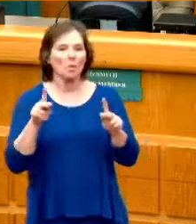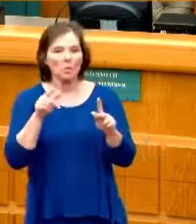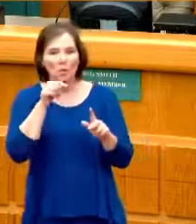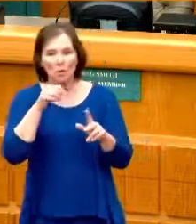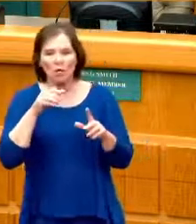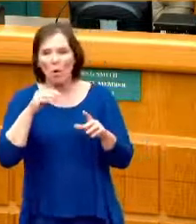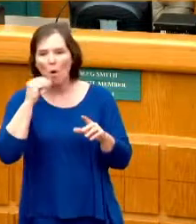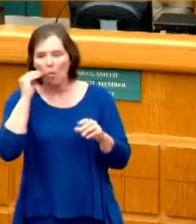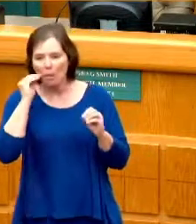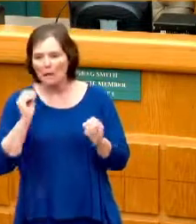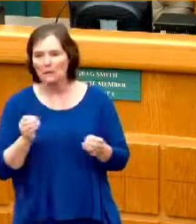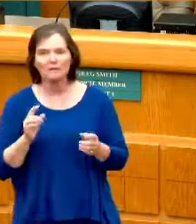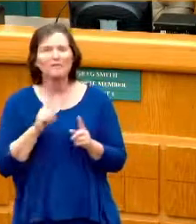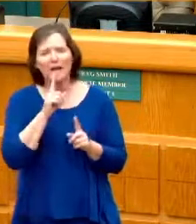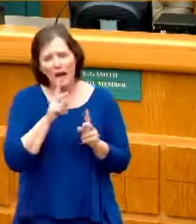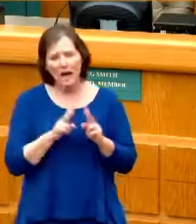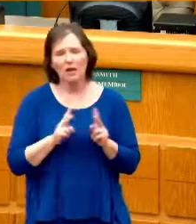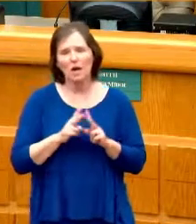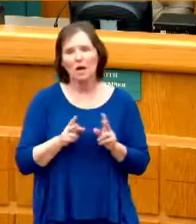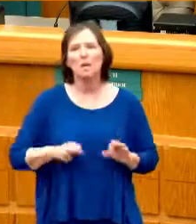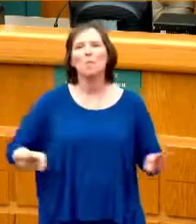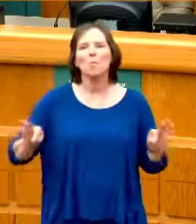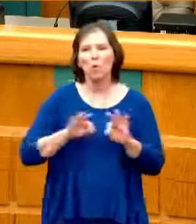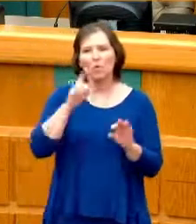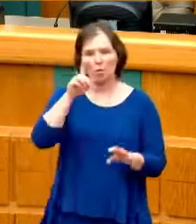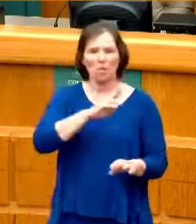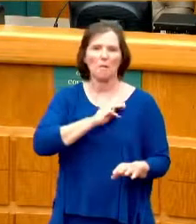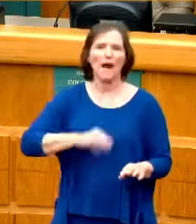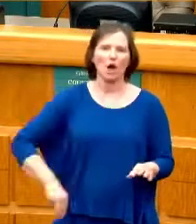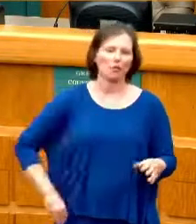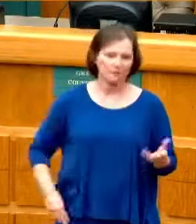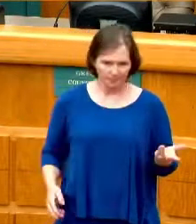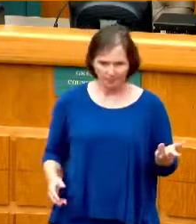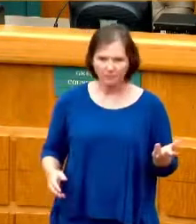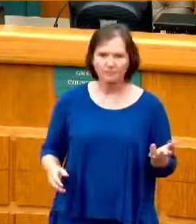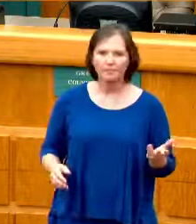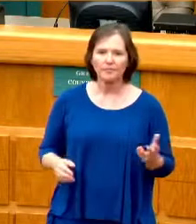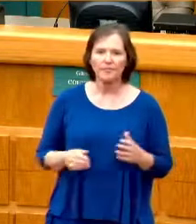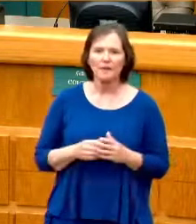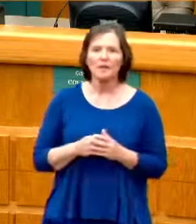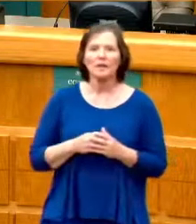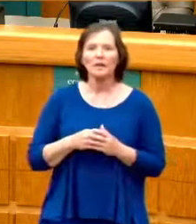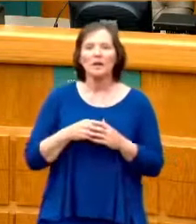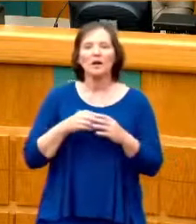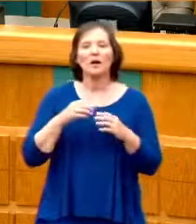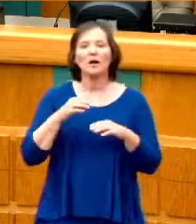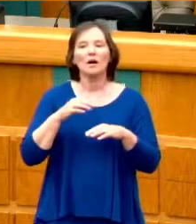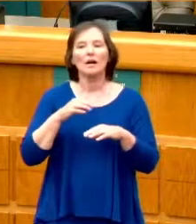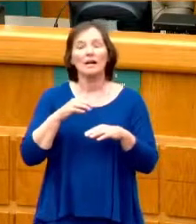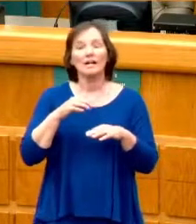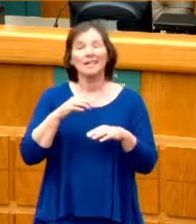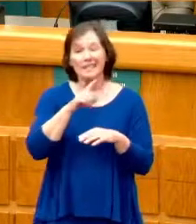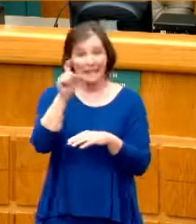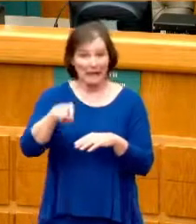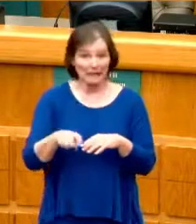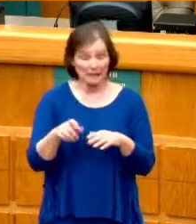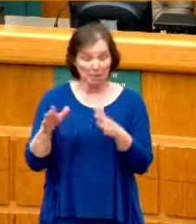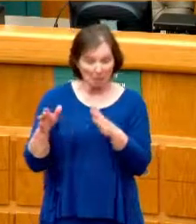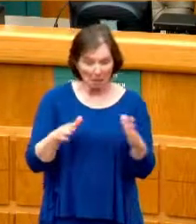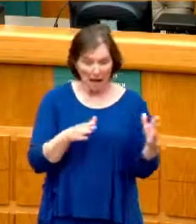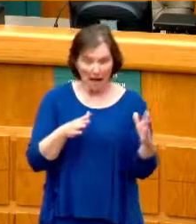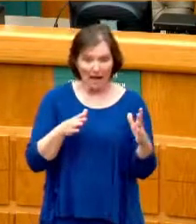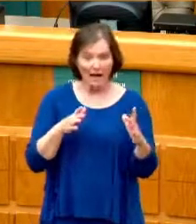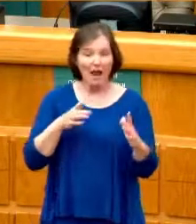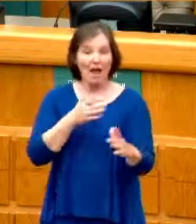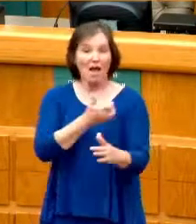The SOS model throughout Texas is on track to vaccinate over 2 million senior citizens. All in all,